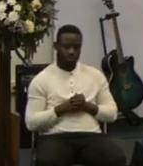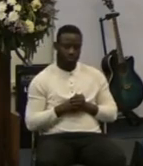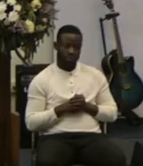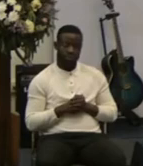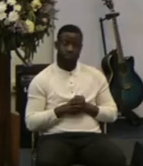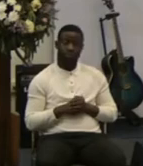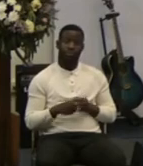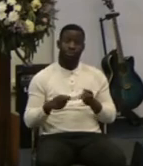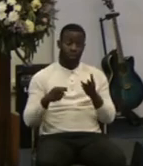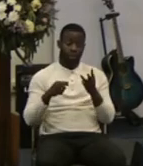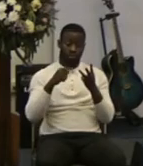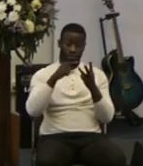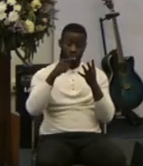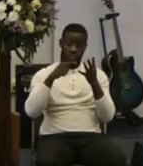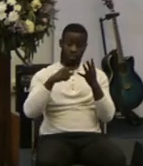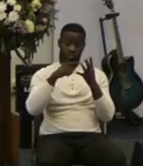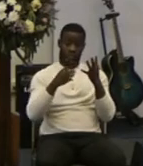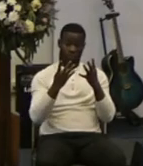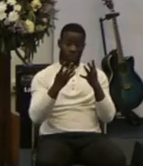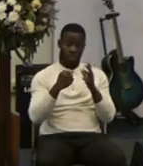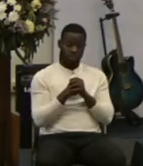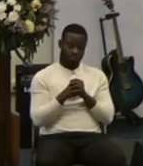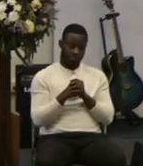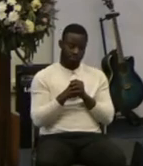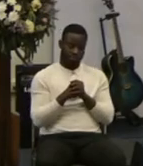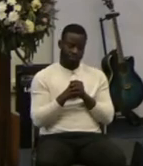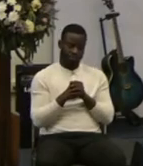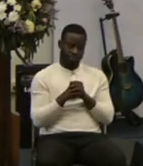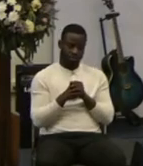But then there's two more healing encounters.